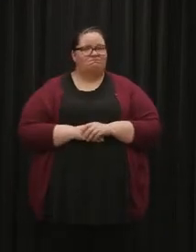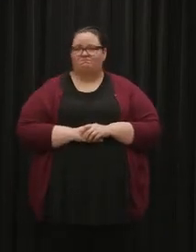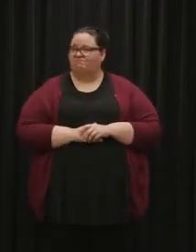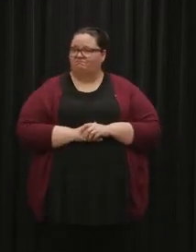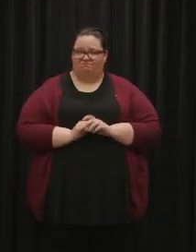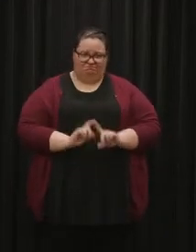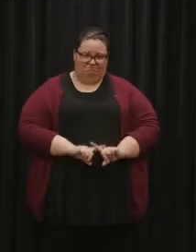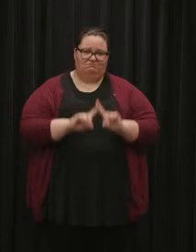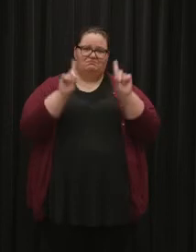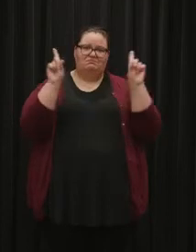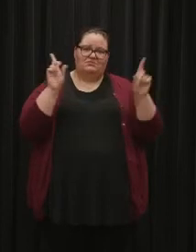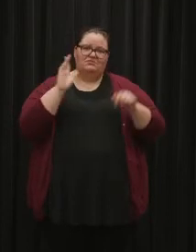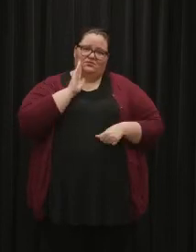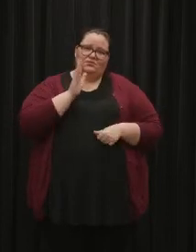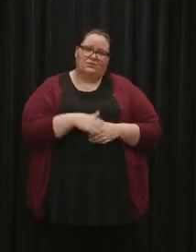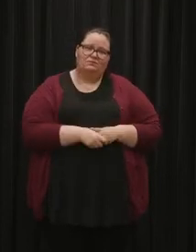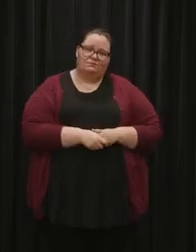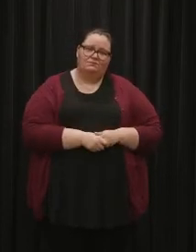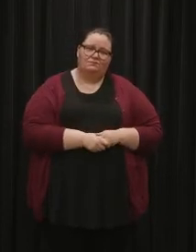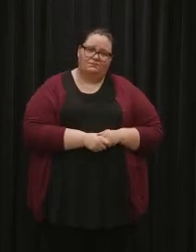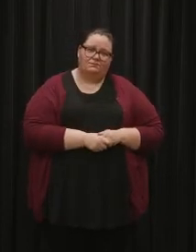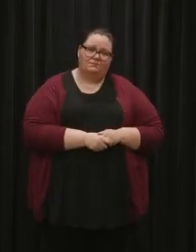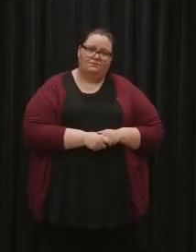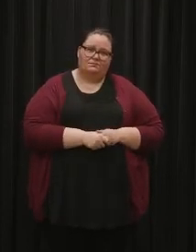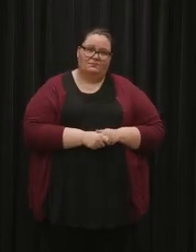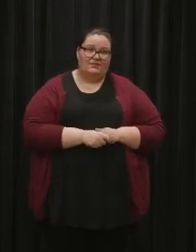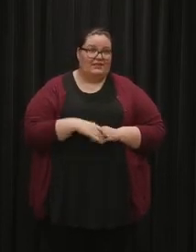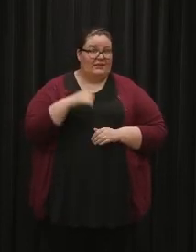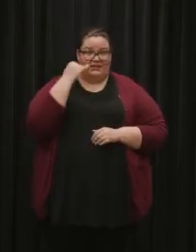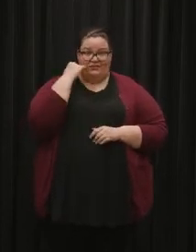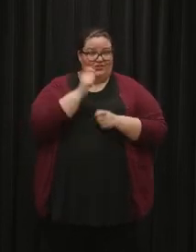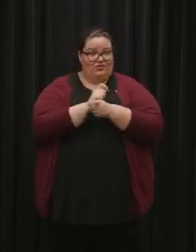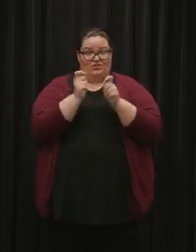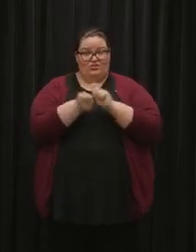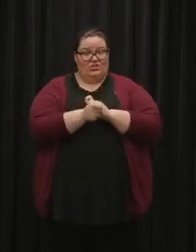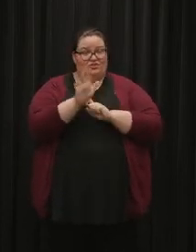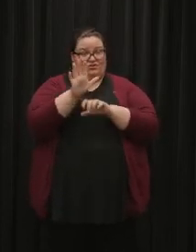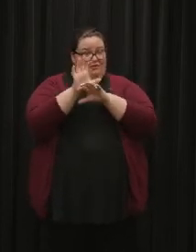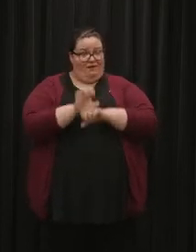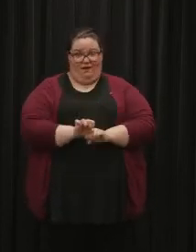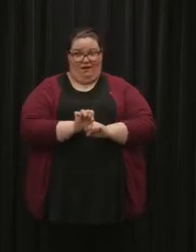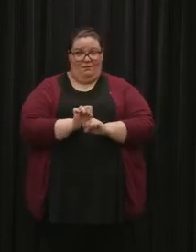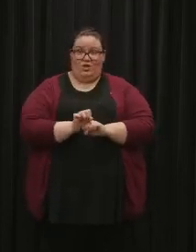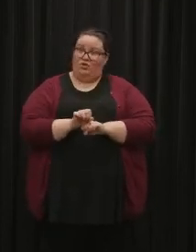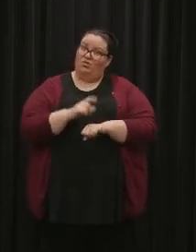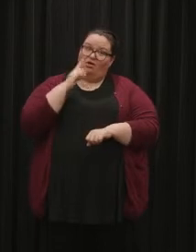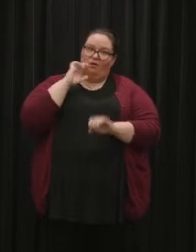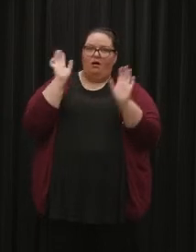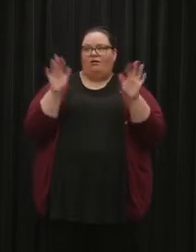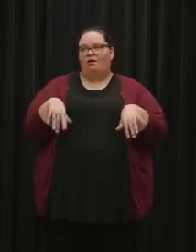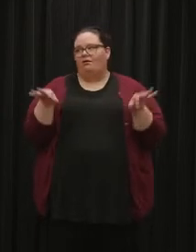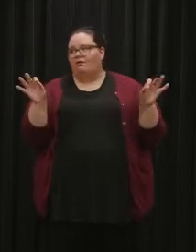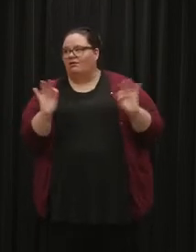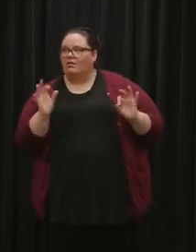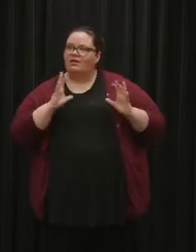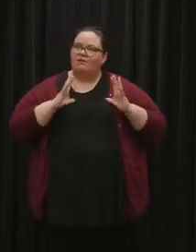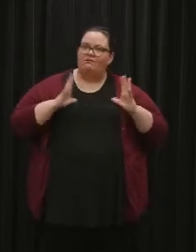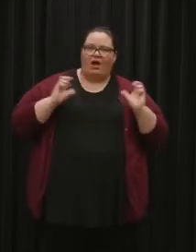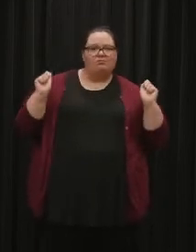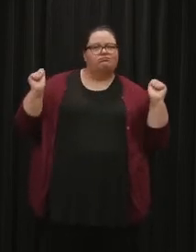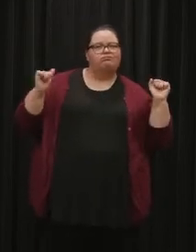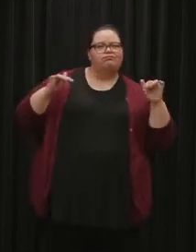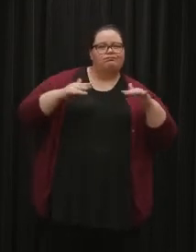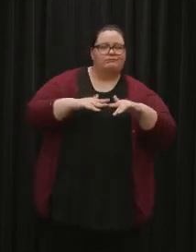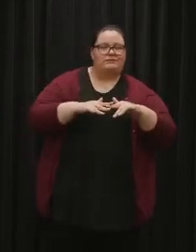c'est différent des années passées. If we don't make changes to our usual celebrations and take precautions over the